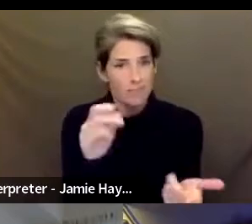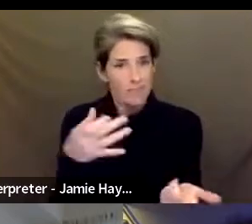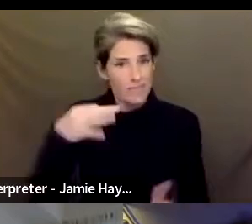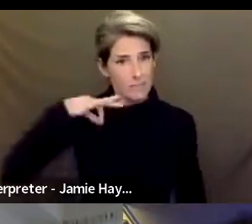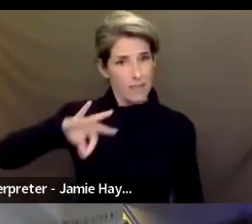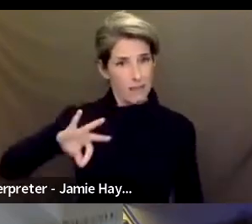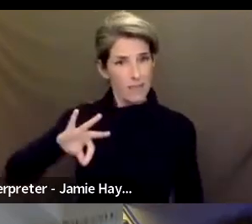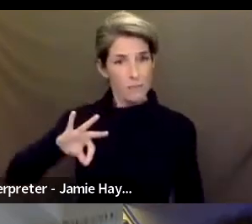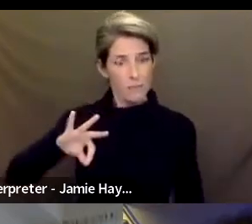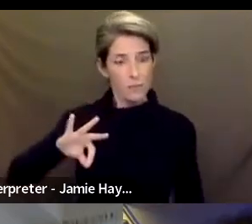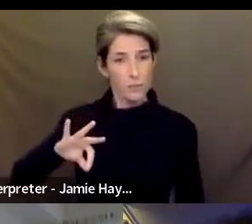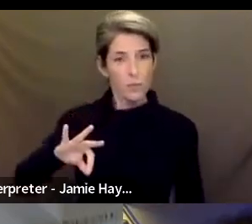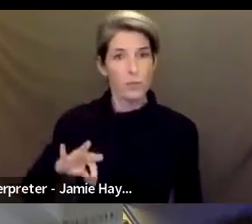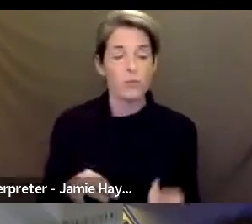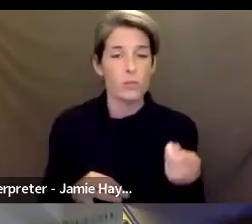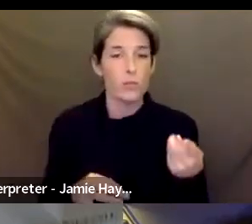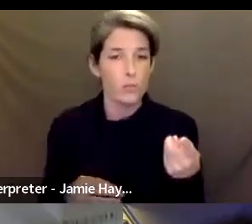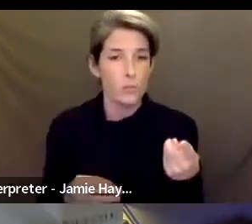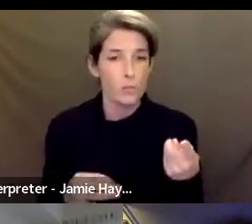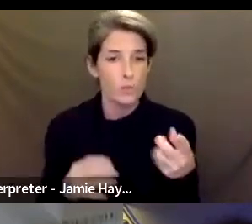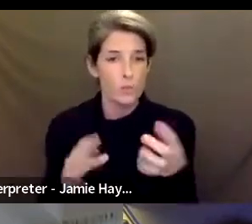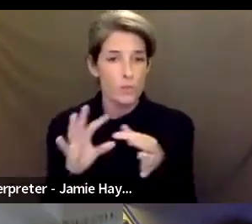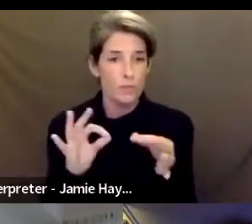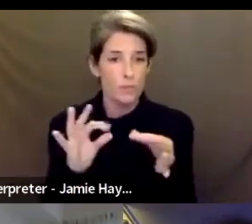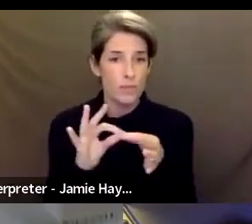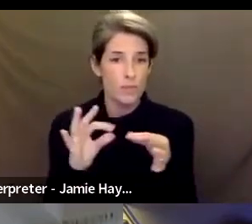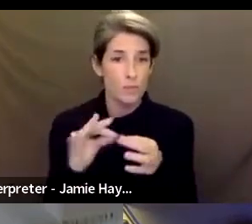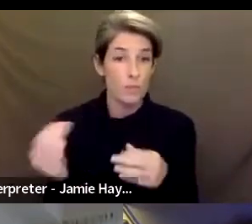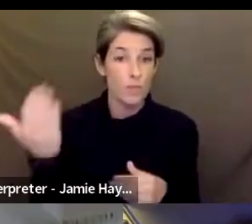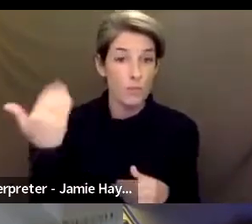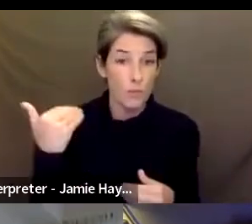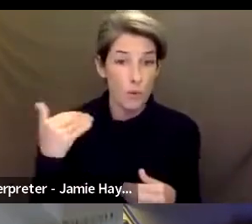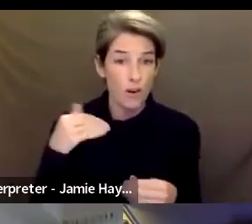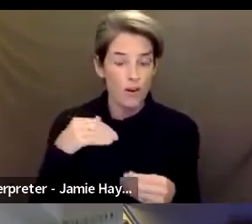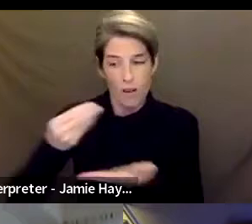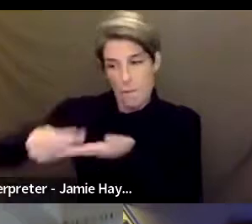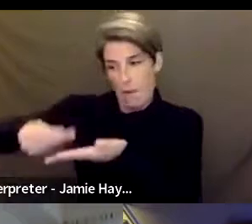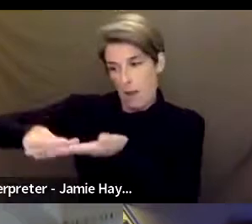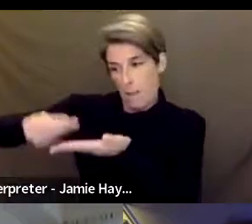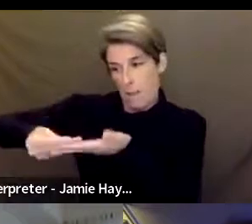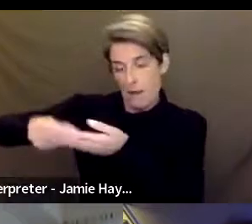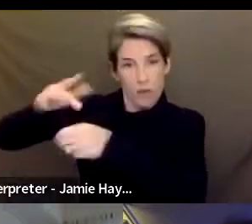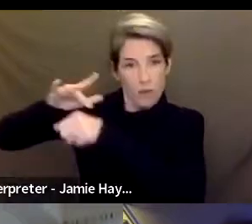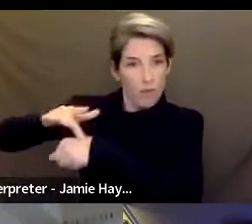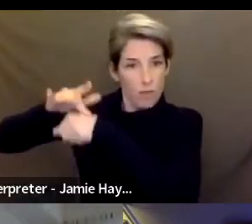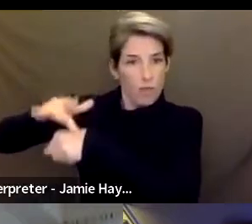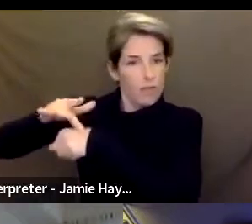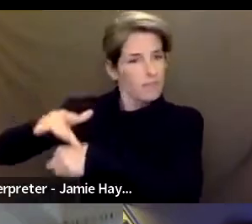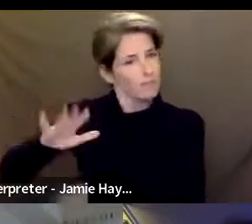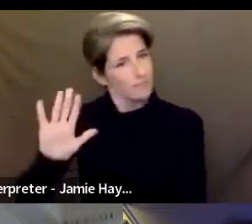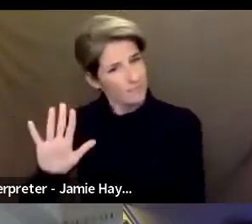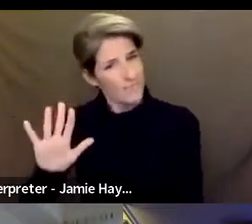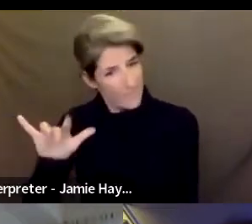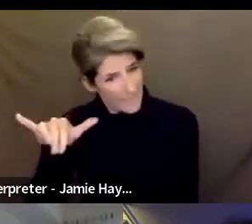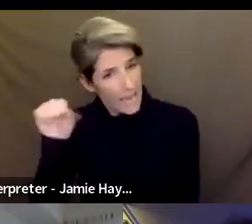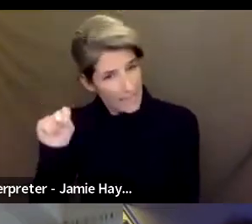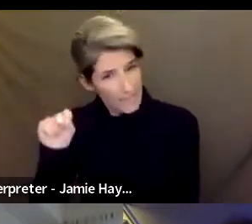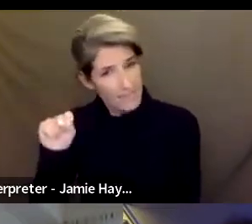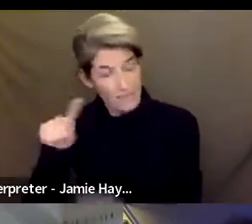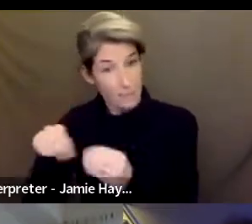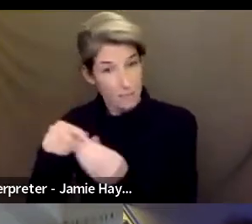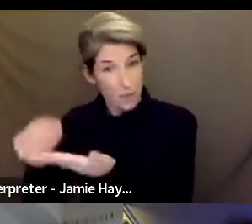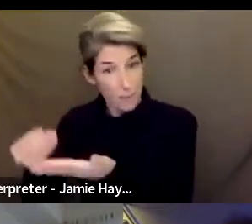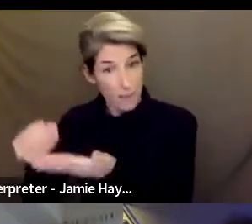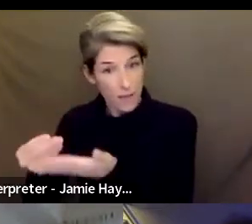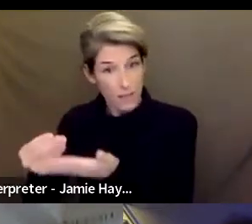what you were saying earlier about like, it's all about the money. It's all about the money. It is all about the money, especially